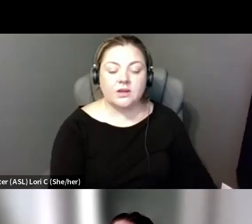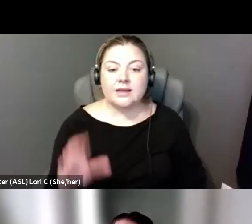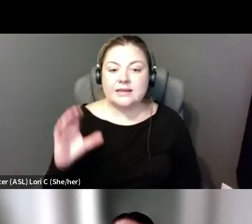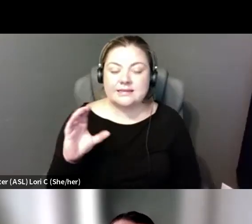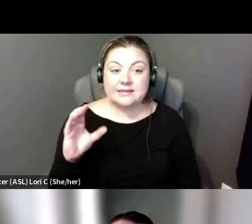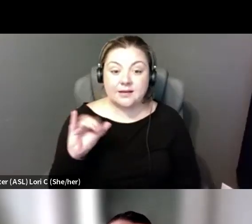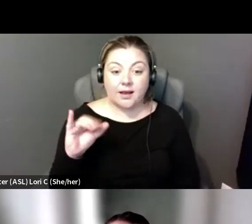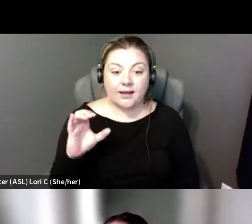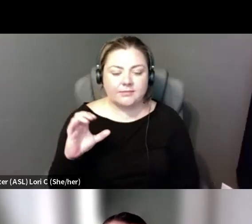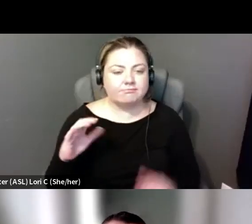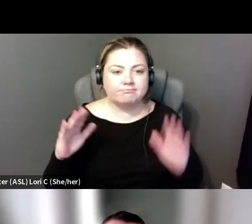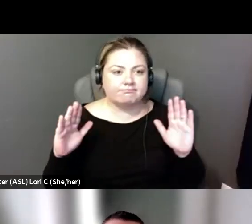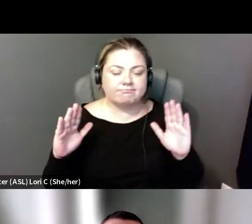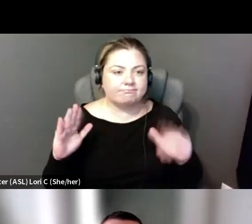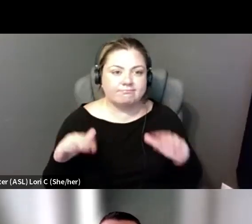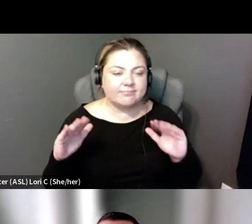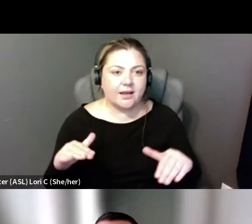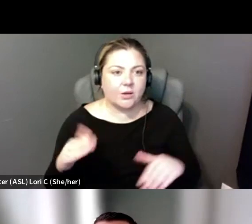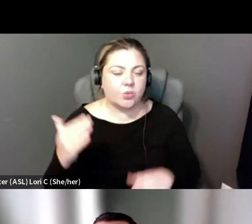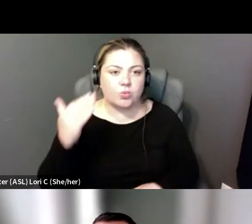far in the process to know the answer of that.